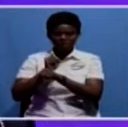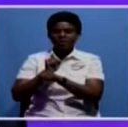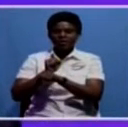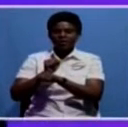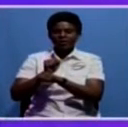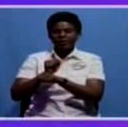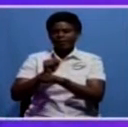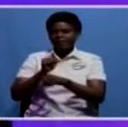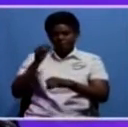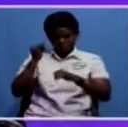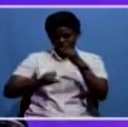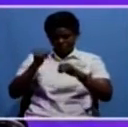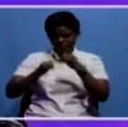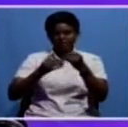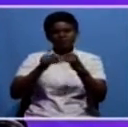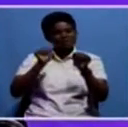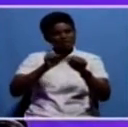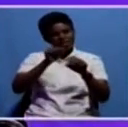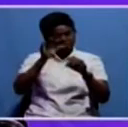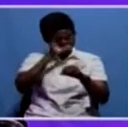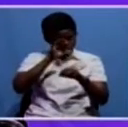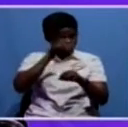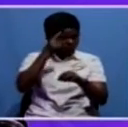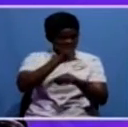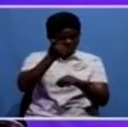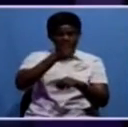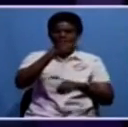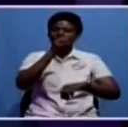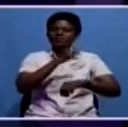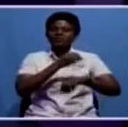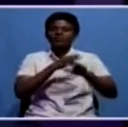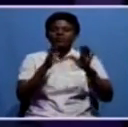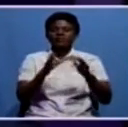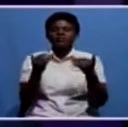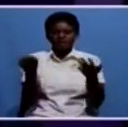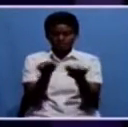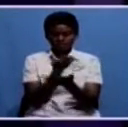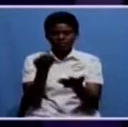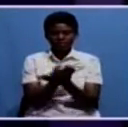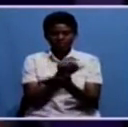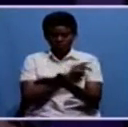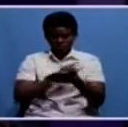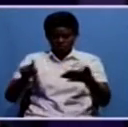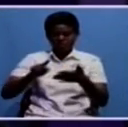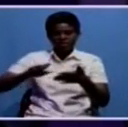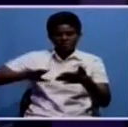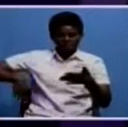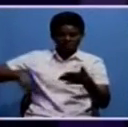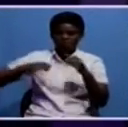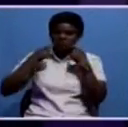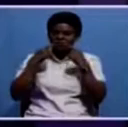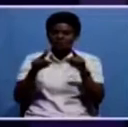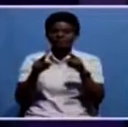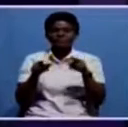partner so that we find another partner. Let's move to the economy. Last week there were announcements about